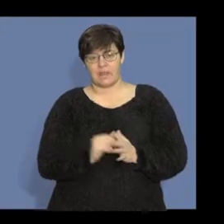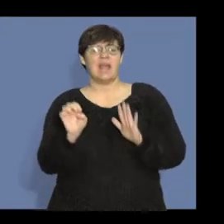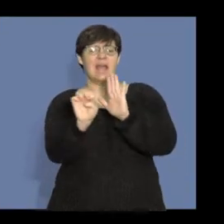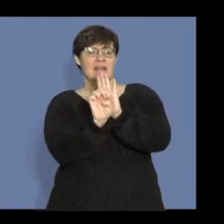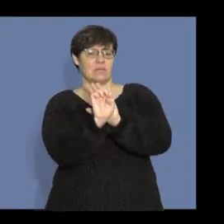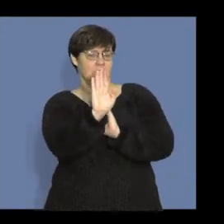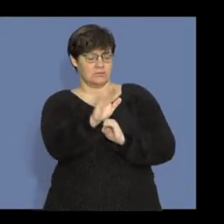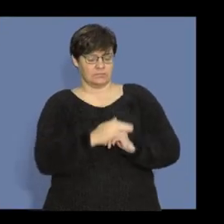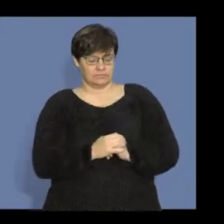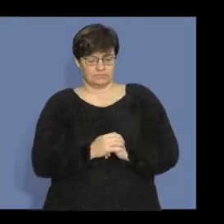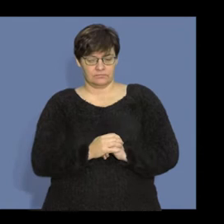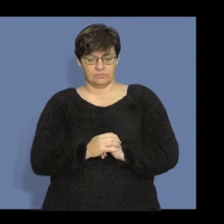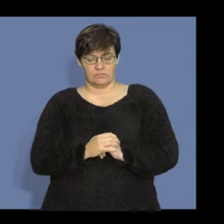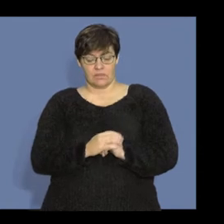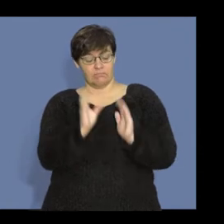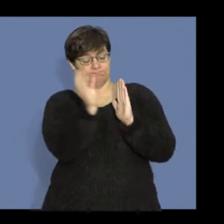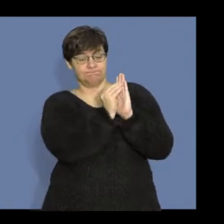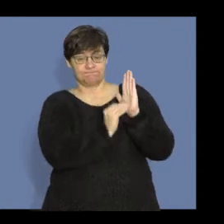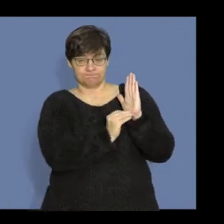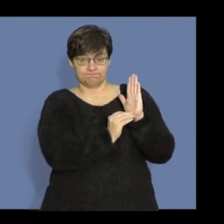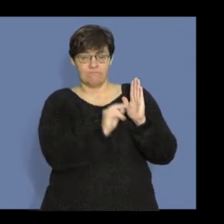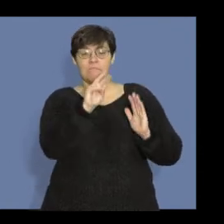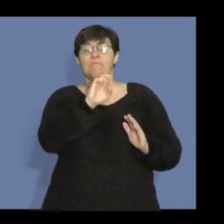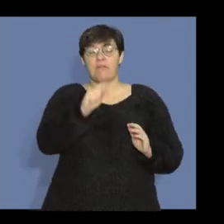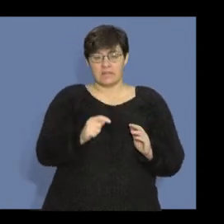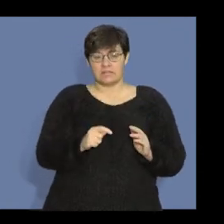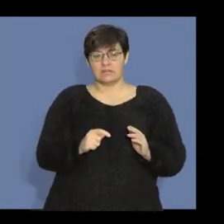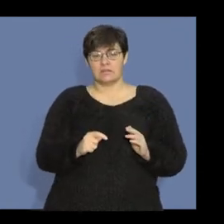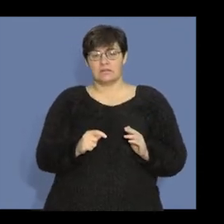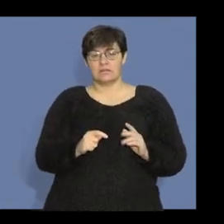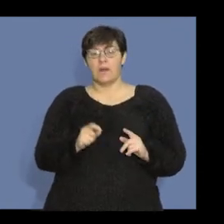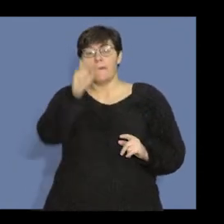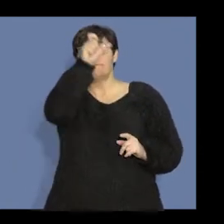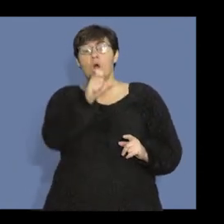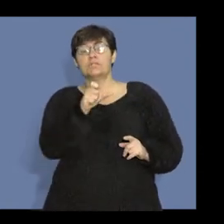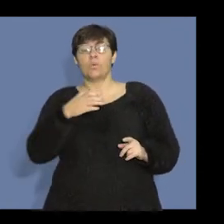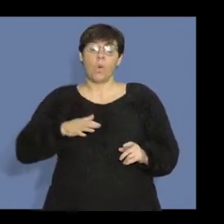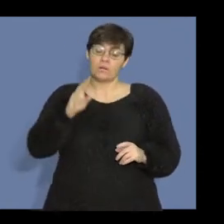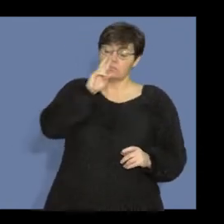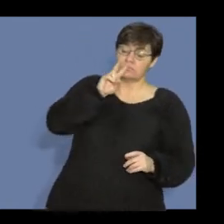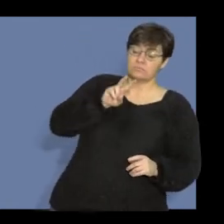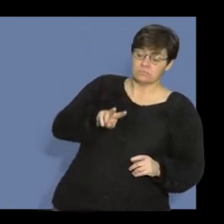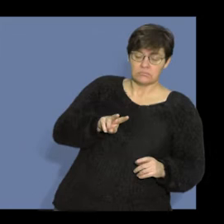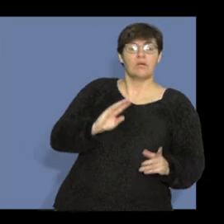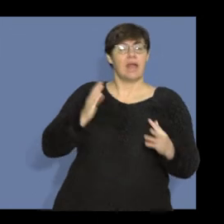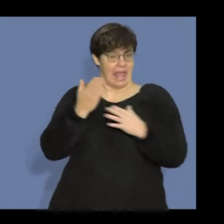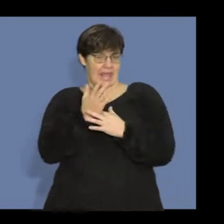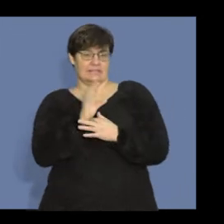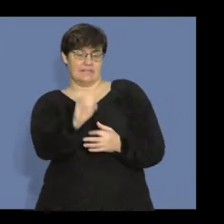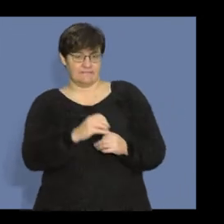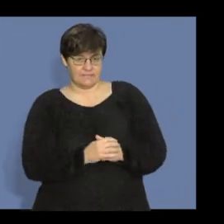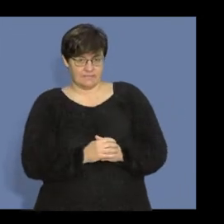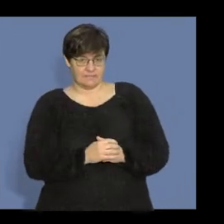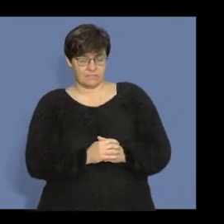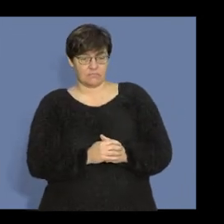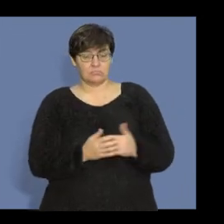example, your VAT records to be made available to interested parties. Clearly, you can